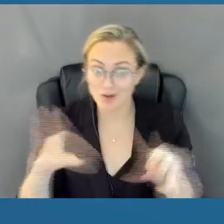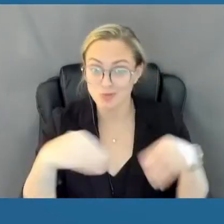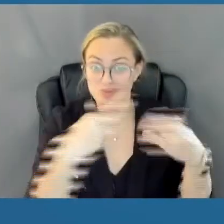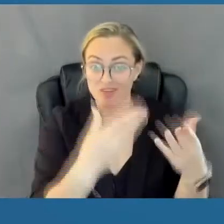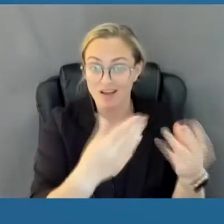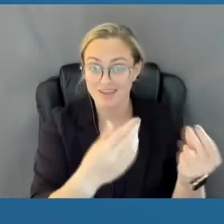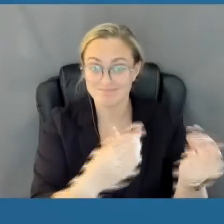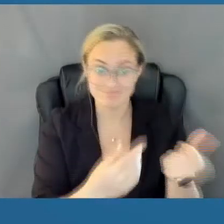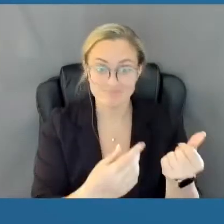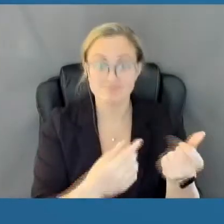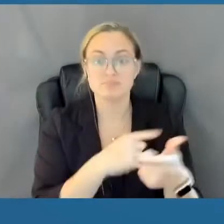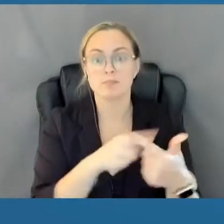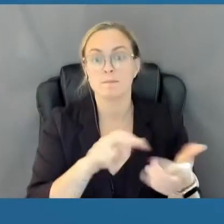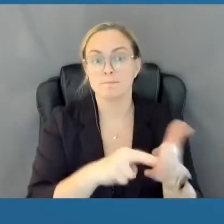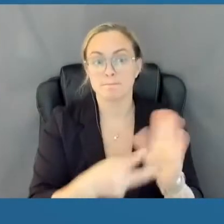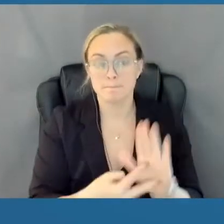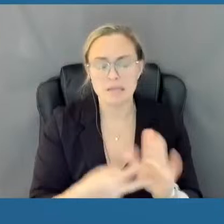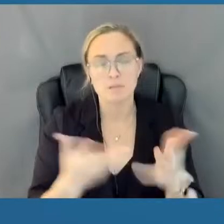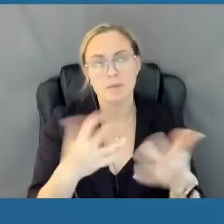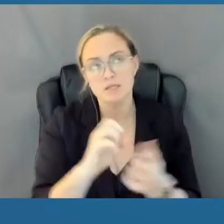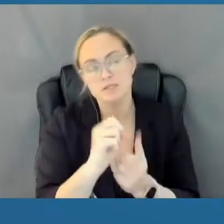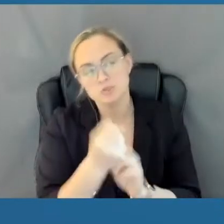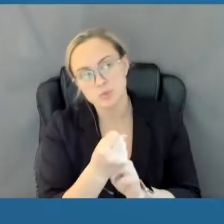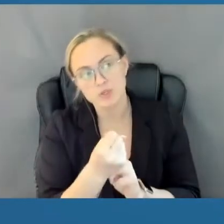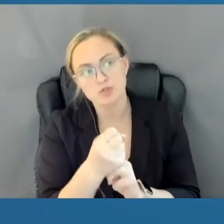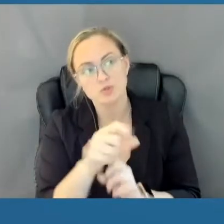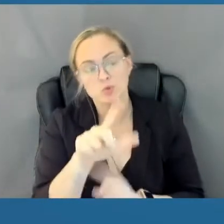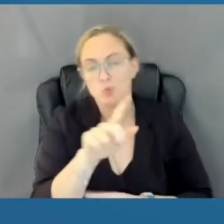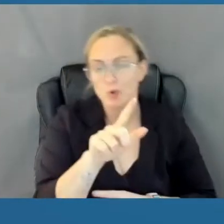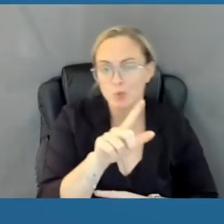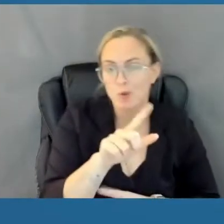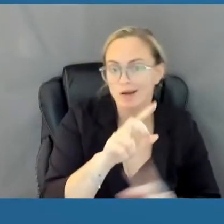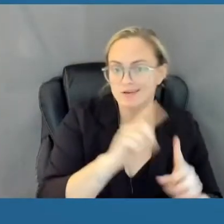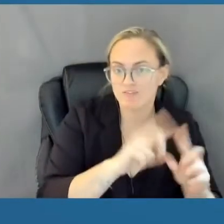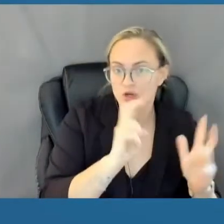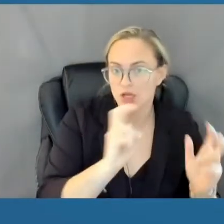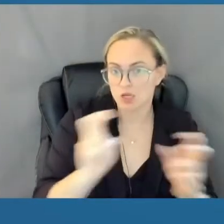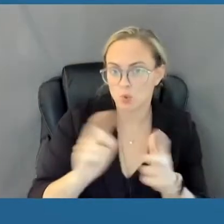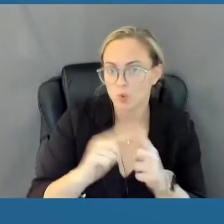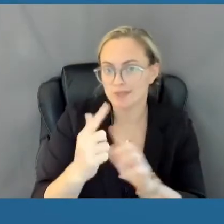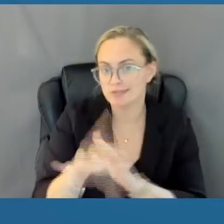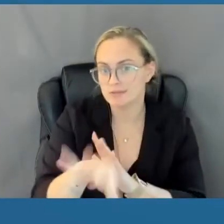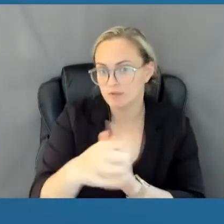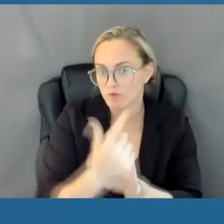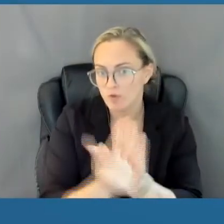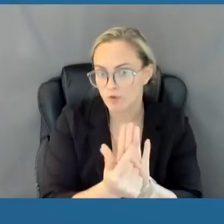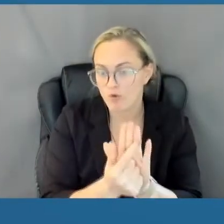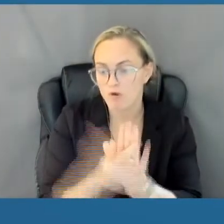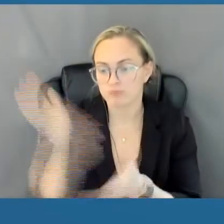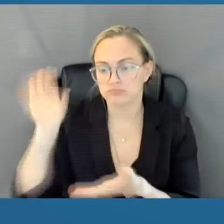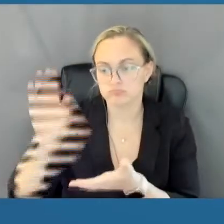it from, in many instances, there's the 21 categories that's in the discovery law, narrowing it from